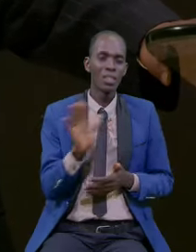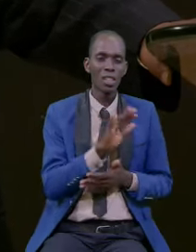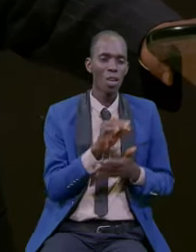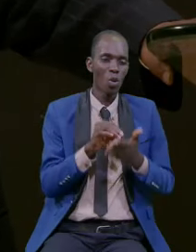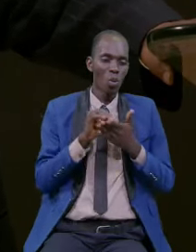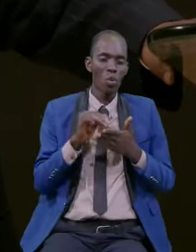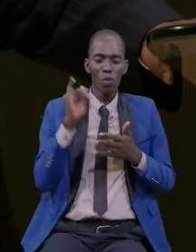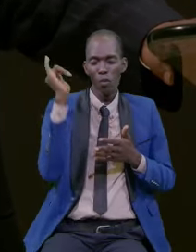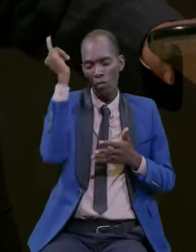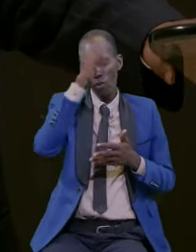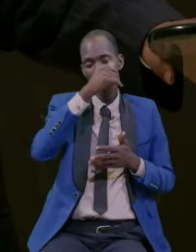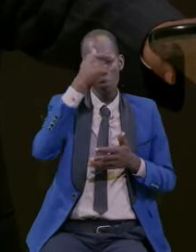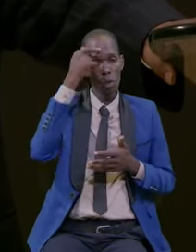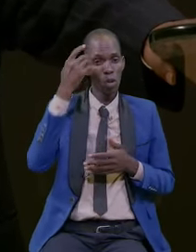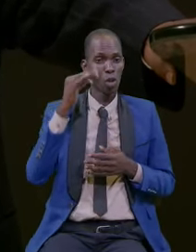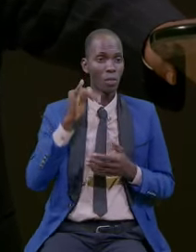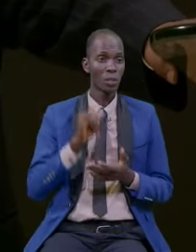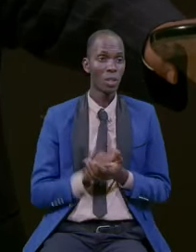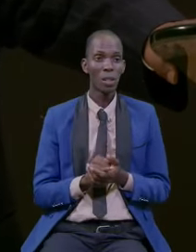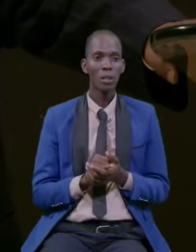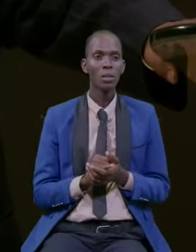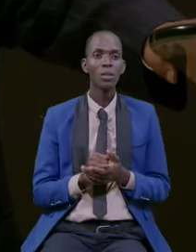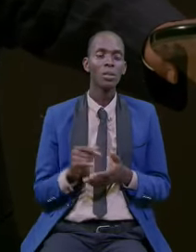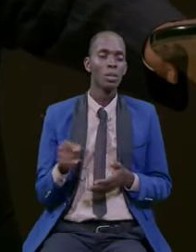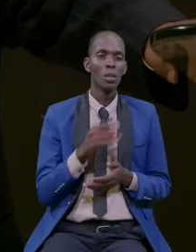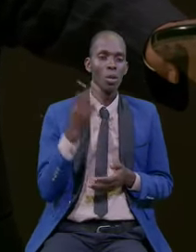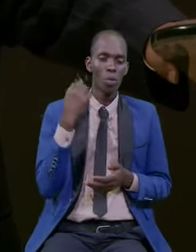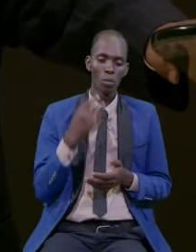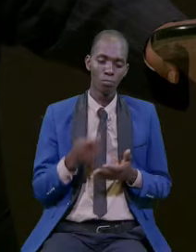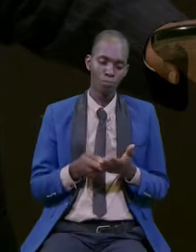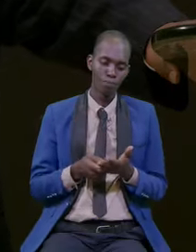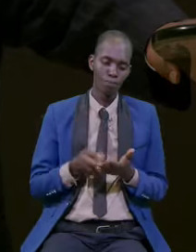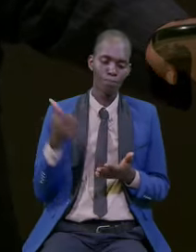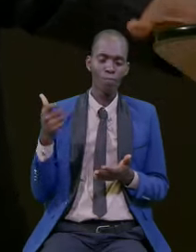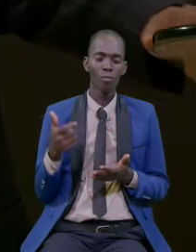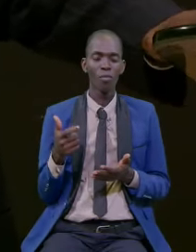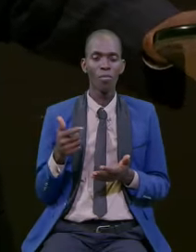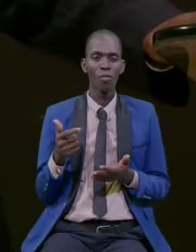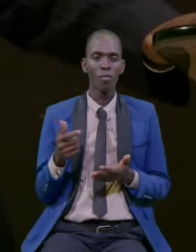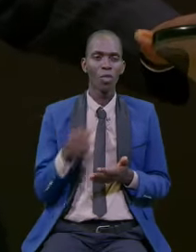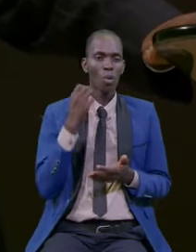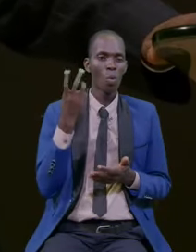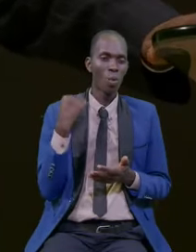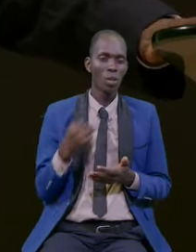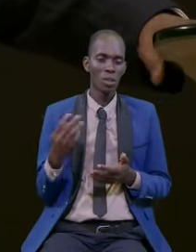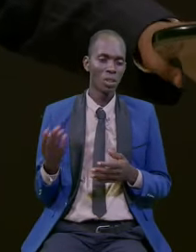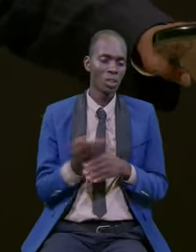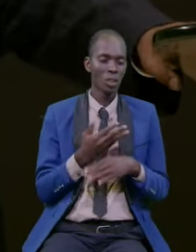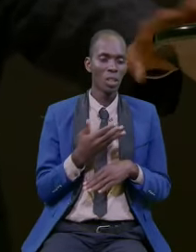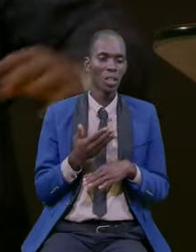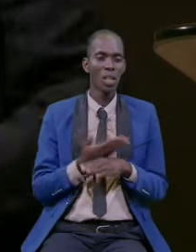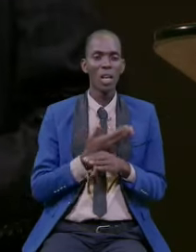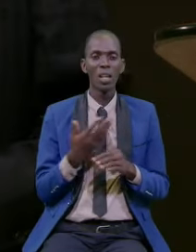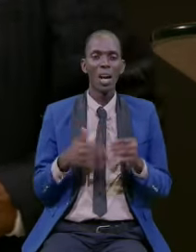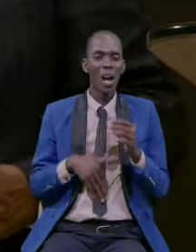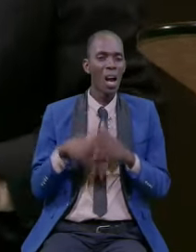because of that, he was expunged and he was expelled, was taken away out